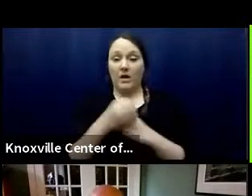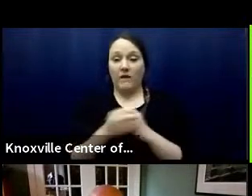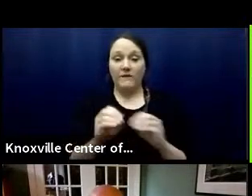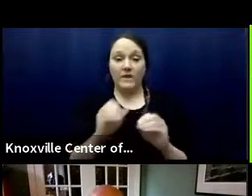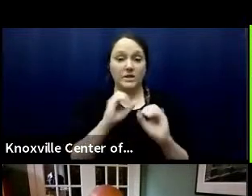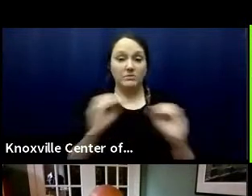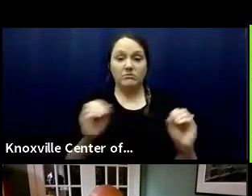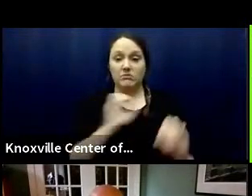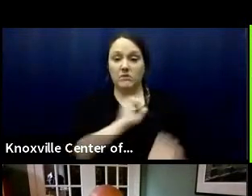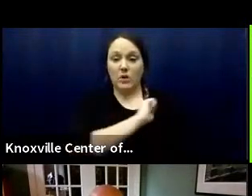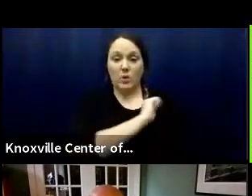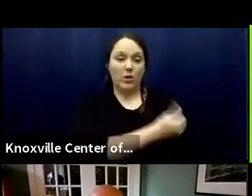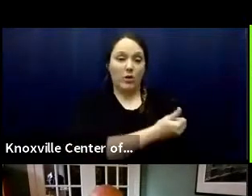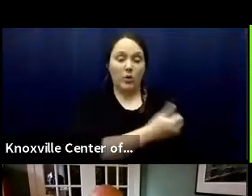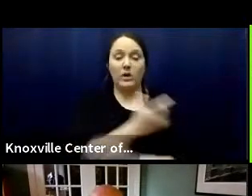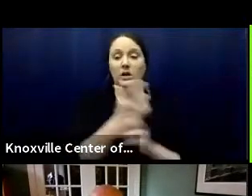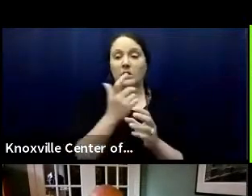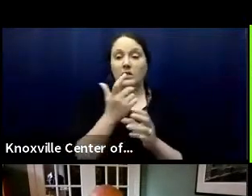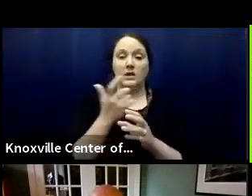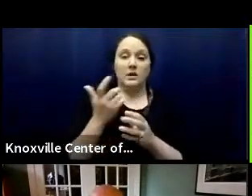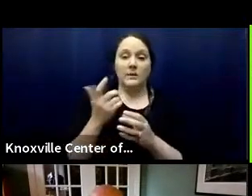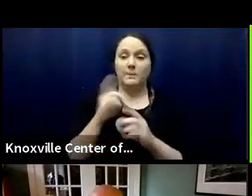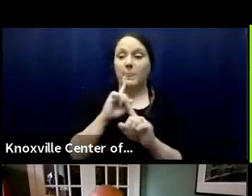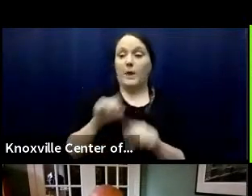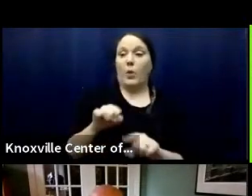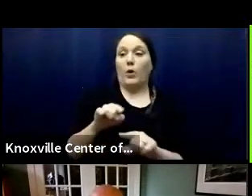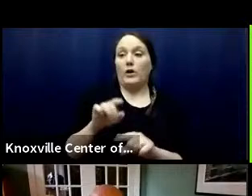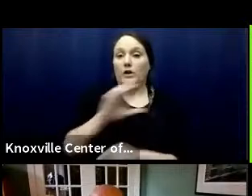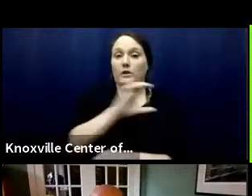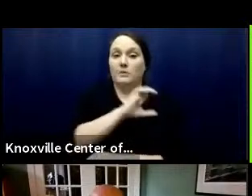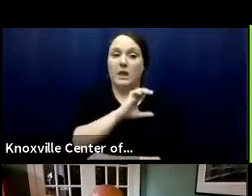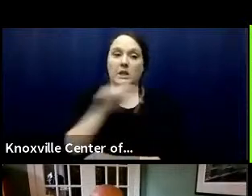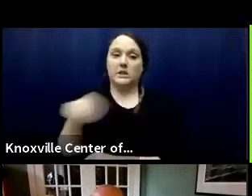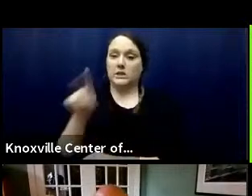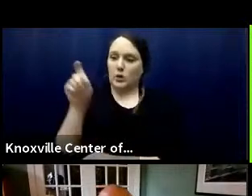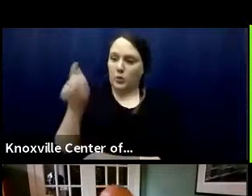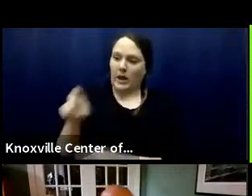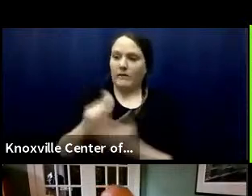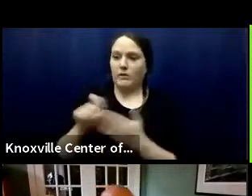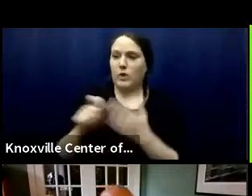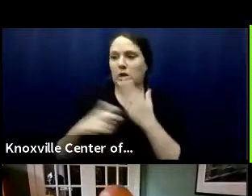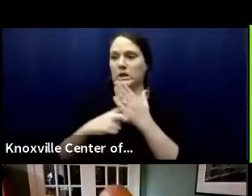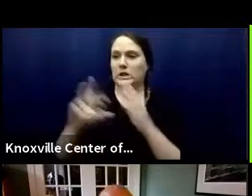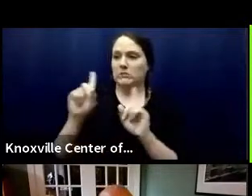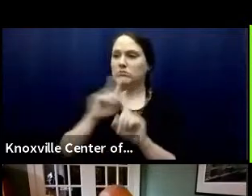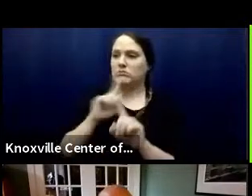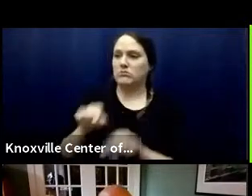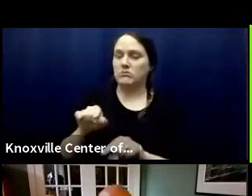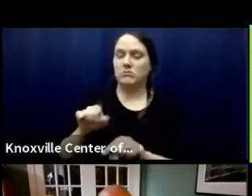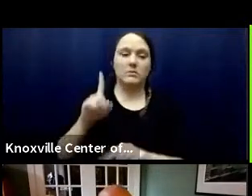the authority or the ability to order any law enforcement agency to do that.